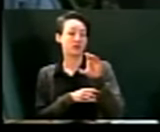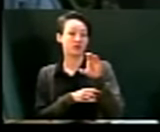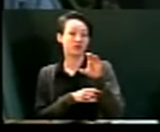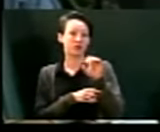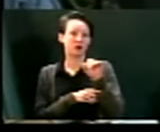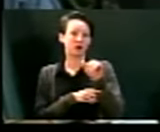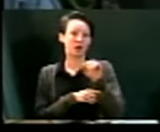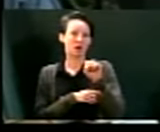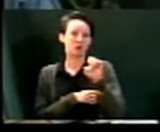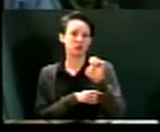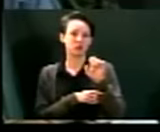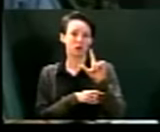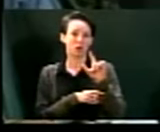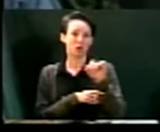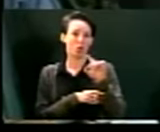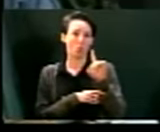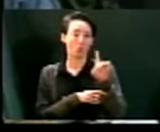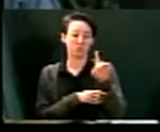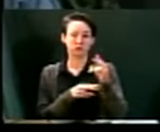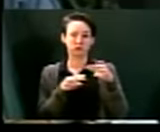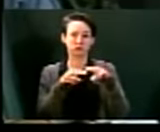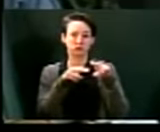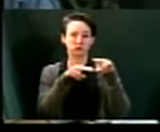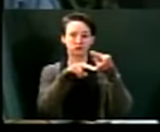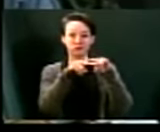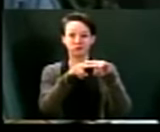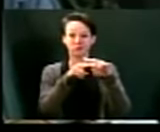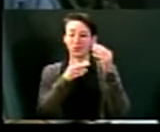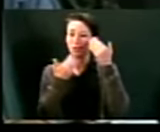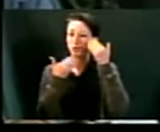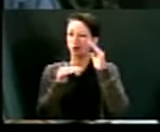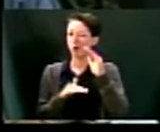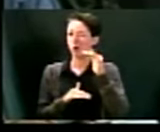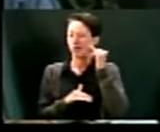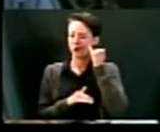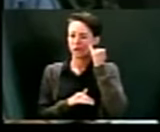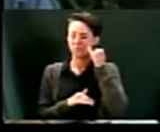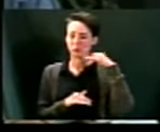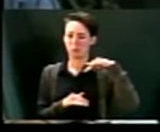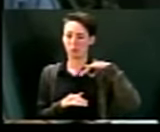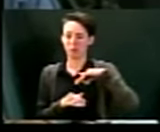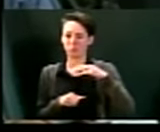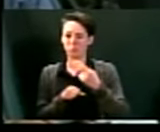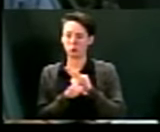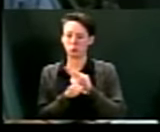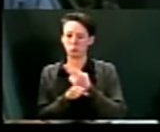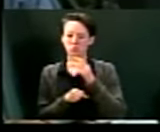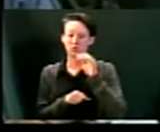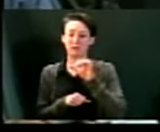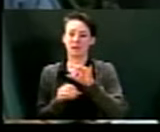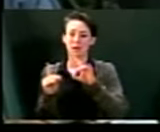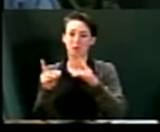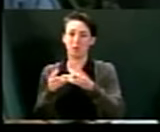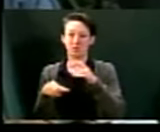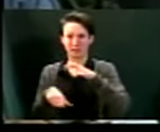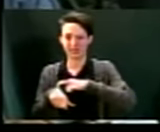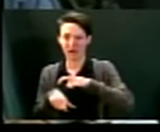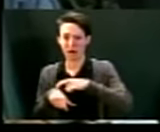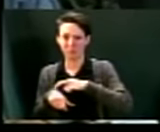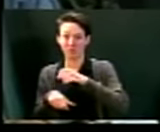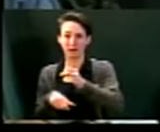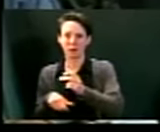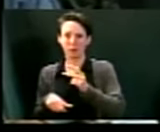I don't know that, for example, it's the most beneficial use of that department's time to come back